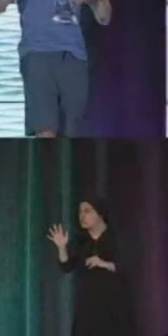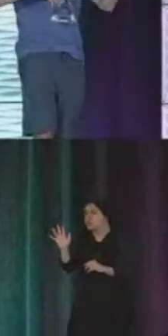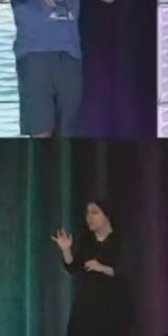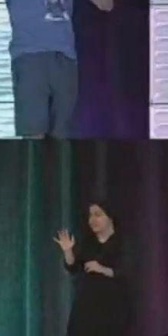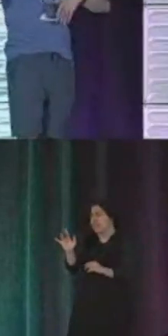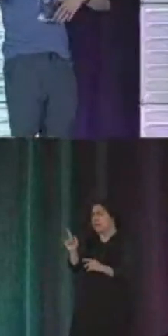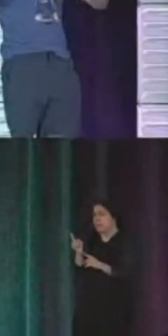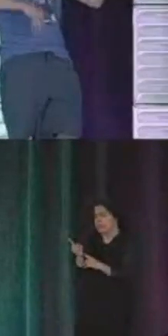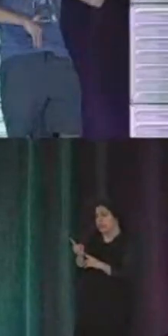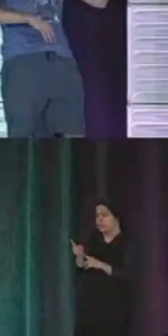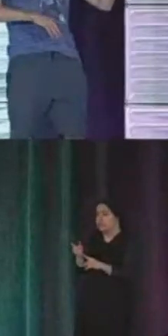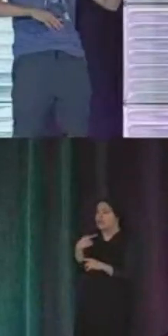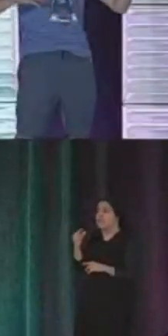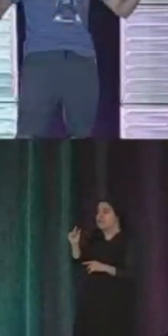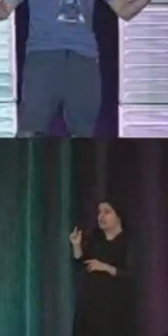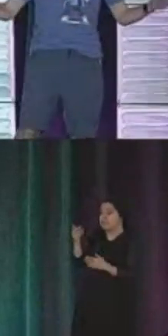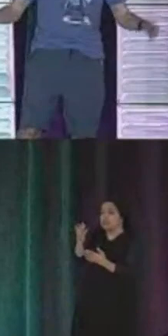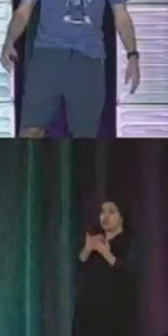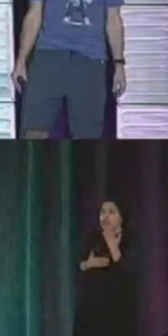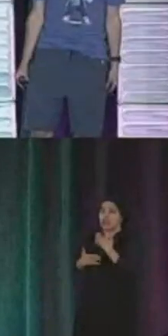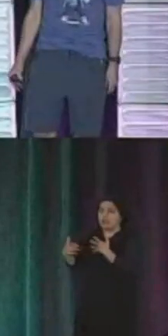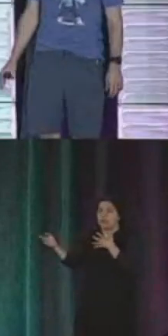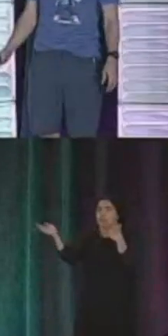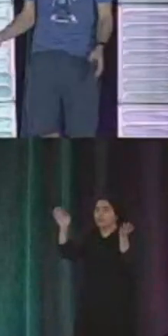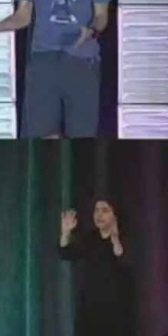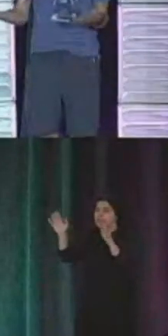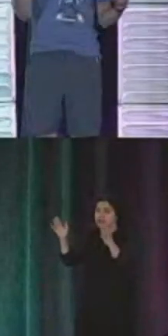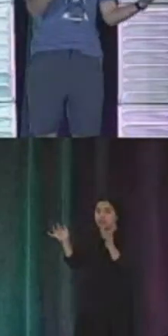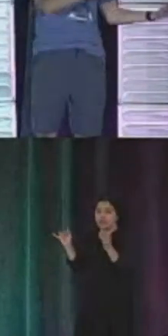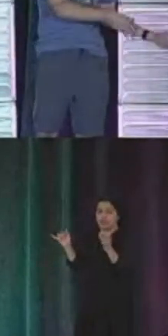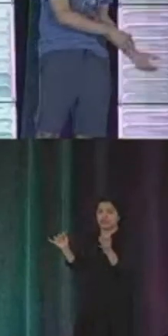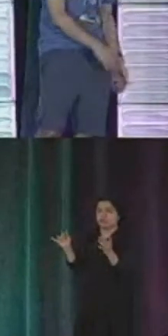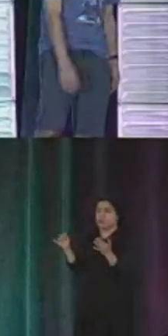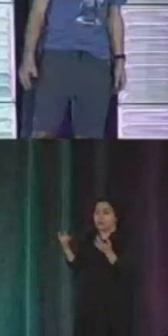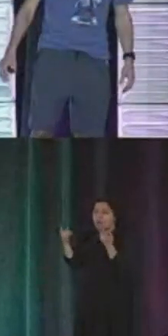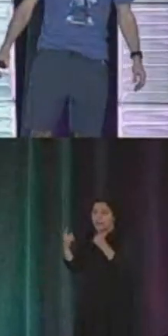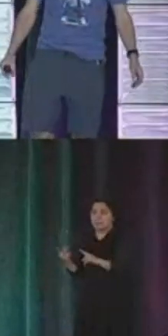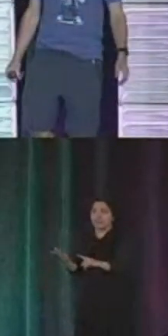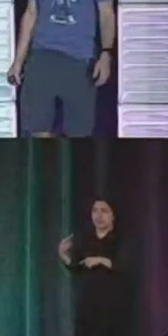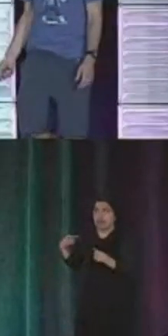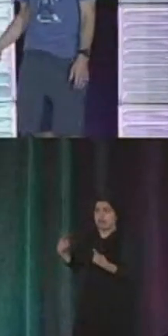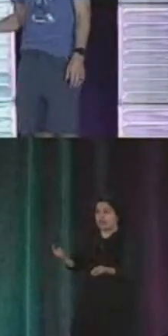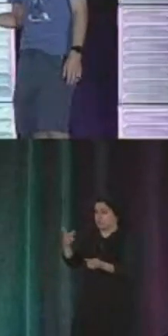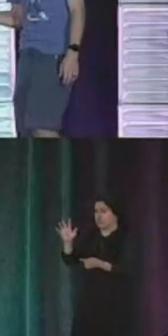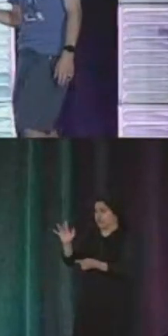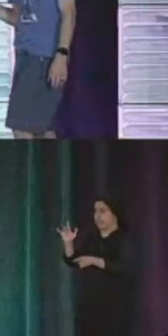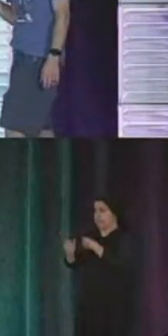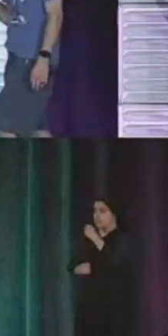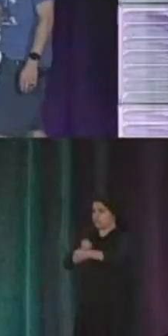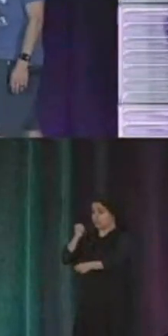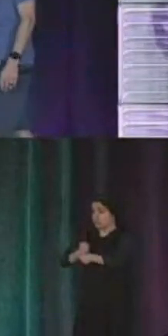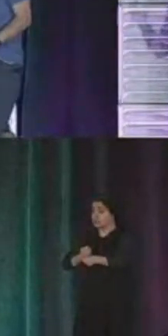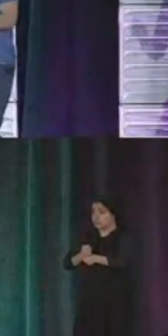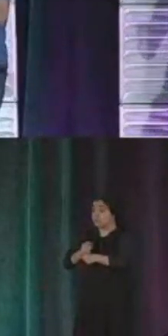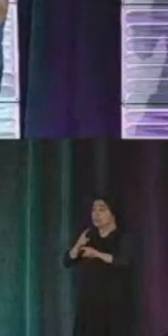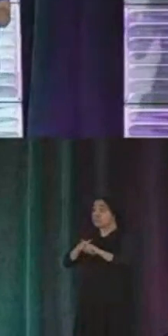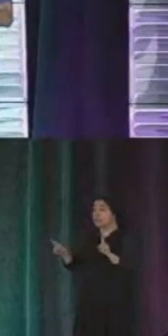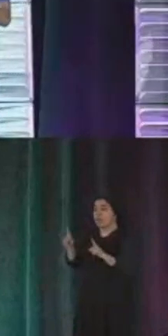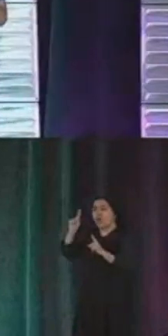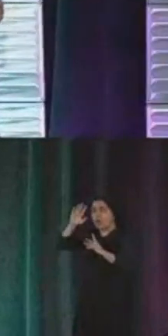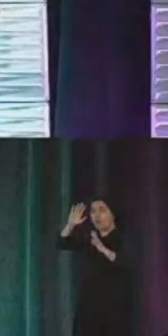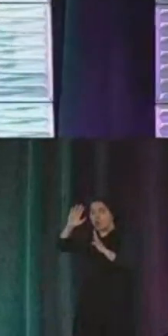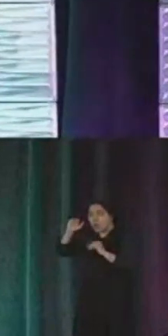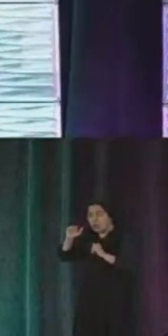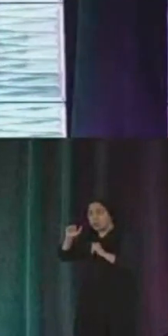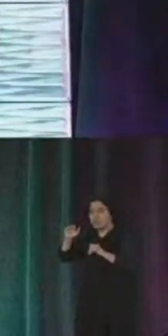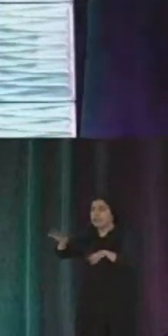long. So there's going to be a little bit of hand waviness as far as like what happened in the last 25 years. Yeah, hopefully